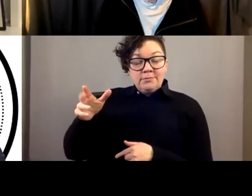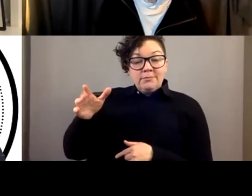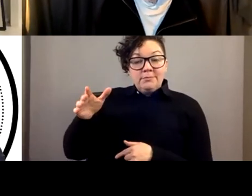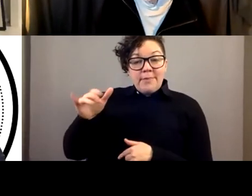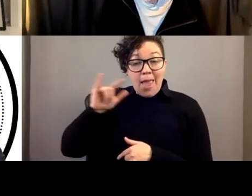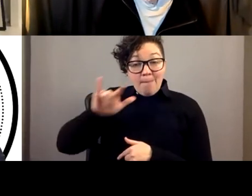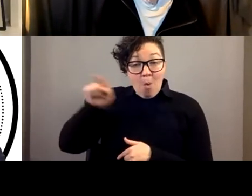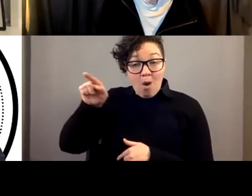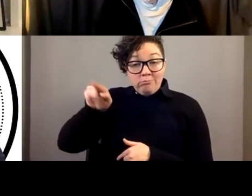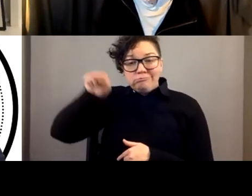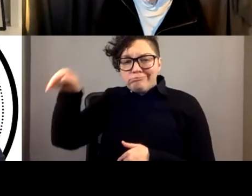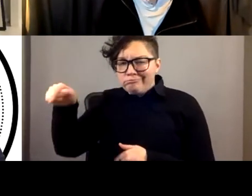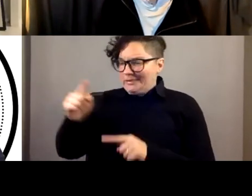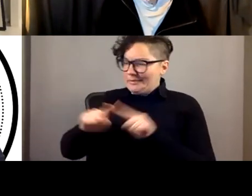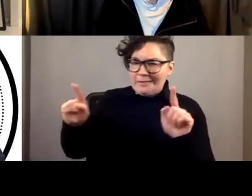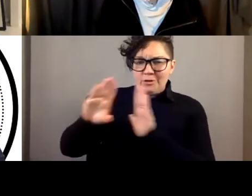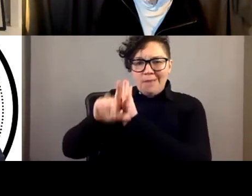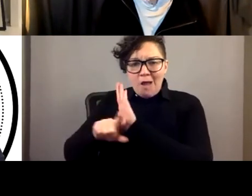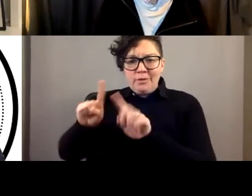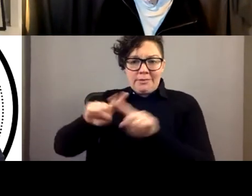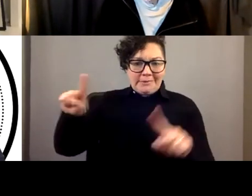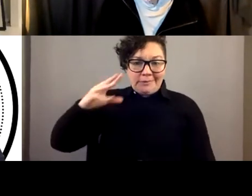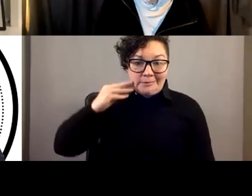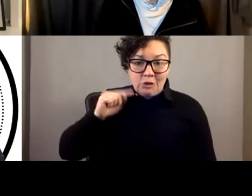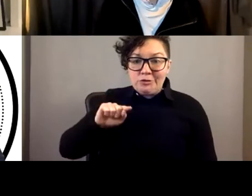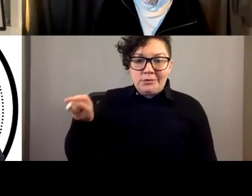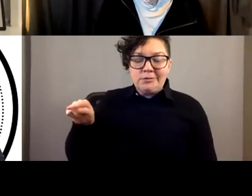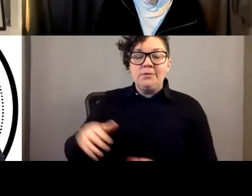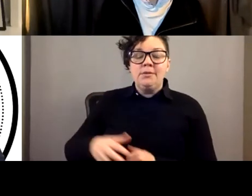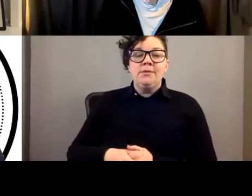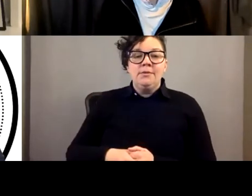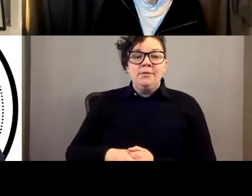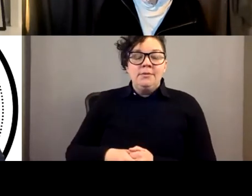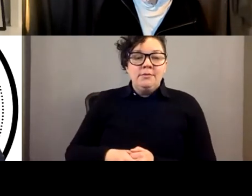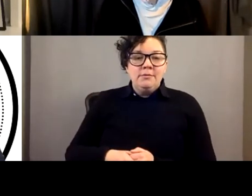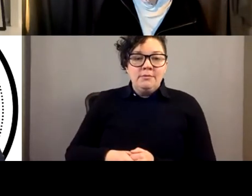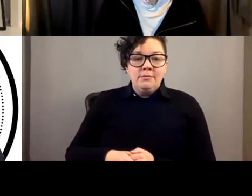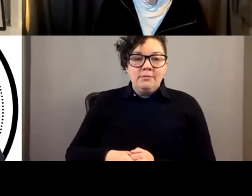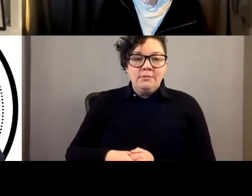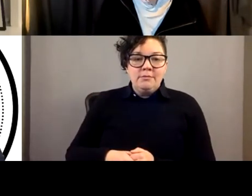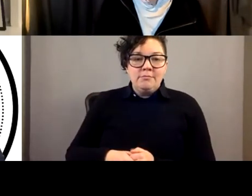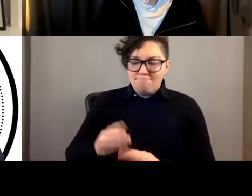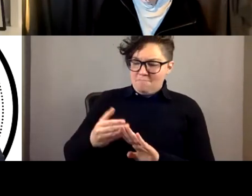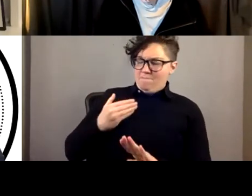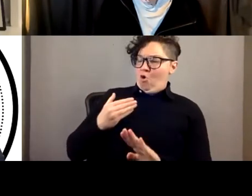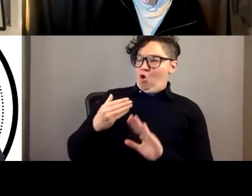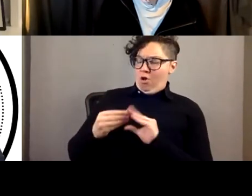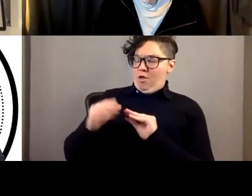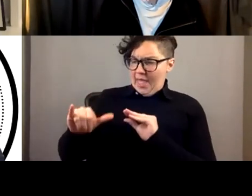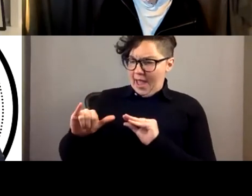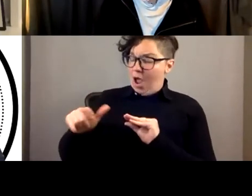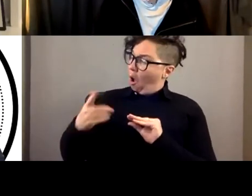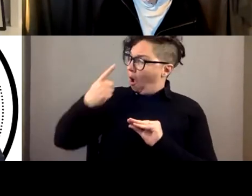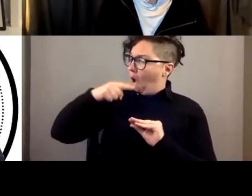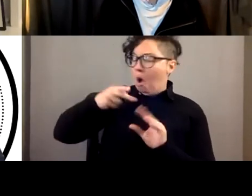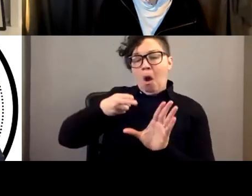and understanding and experiences may have joined them in, you know, joined the diners, their fellow diners,